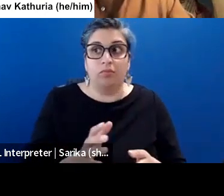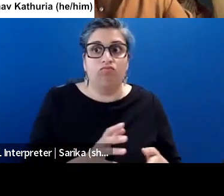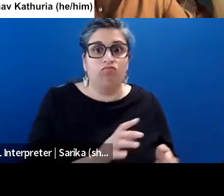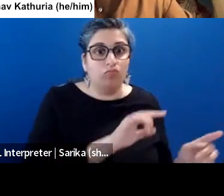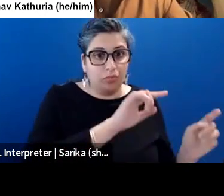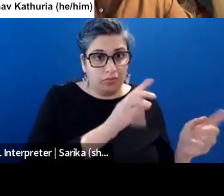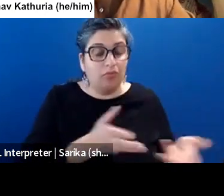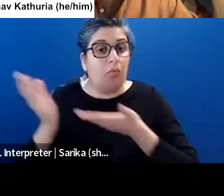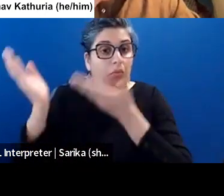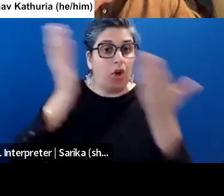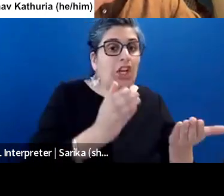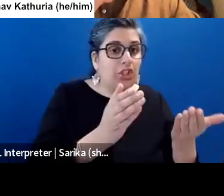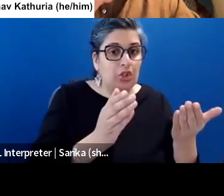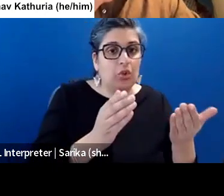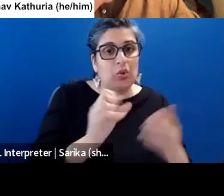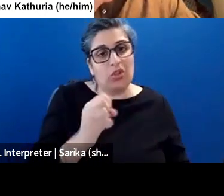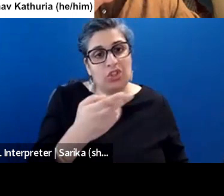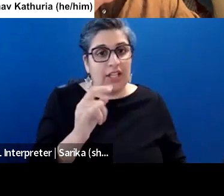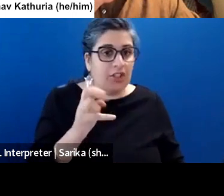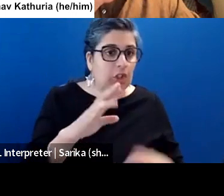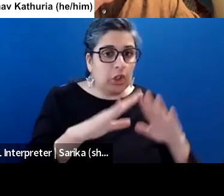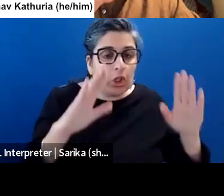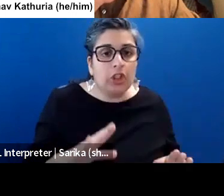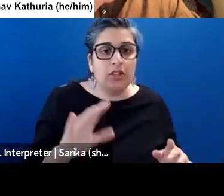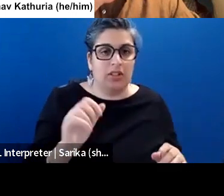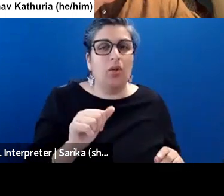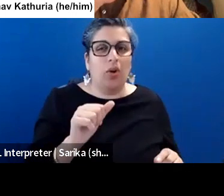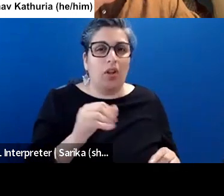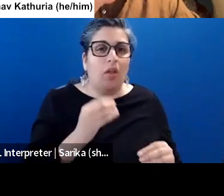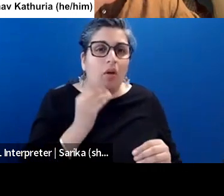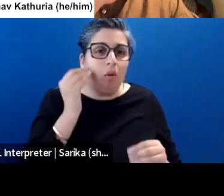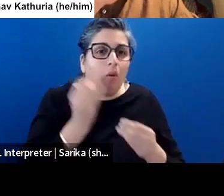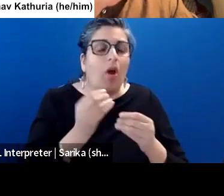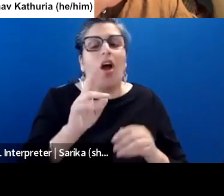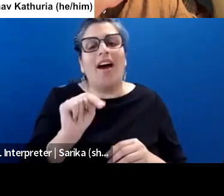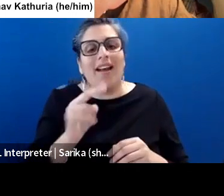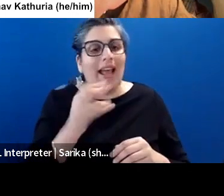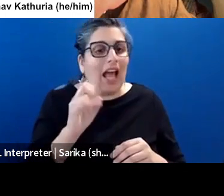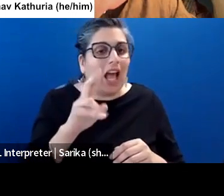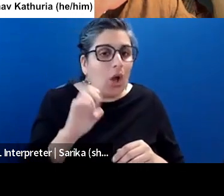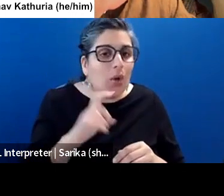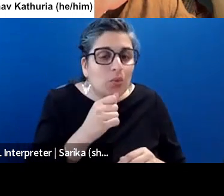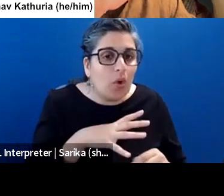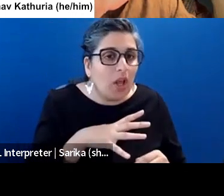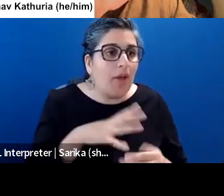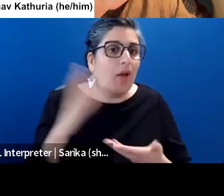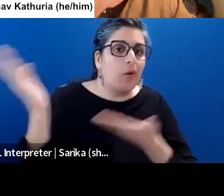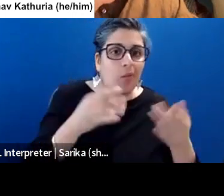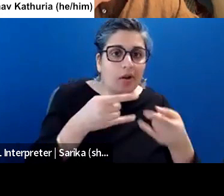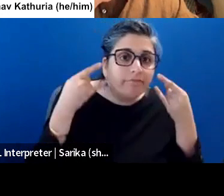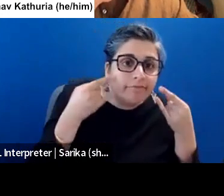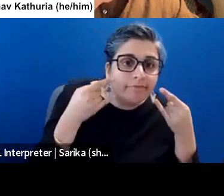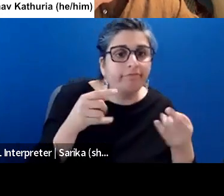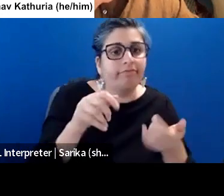were, and taking hand sanitizer, mask, and food. We were getting food catered by like Ivy